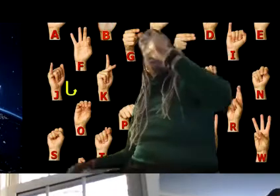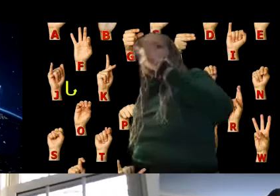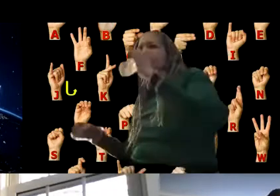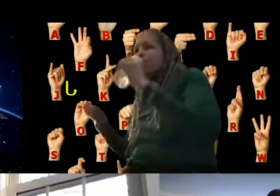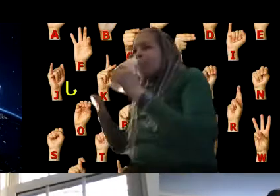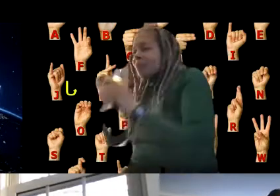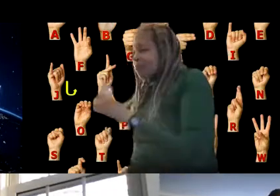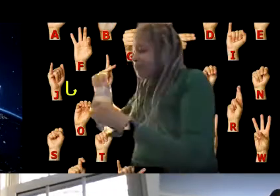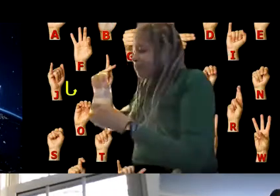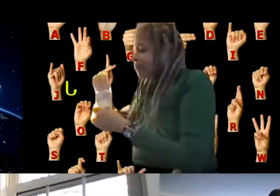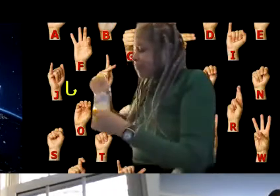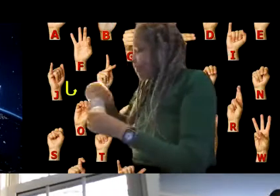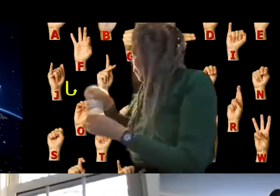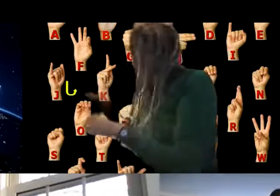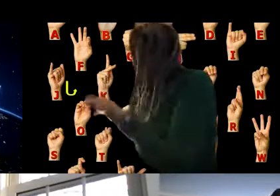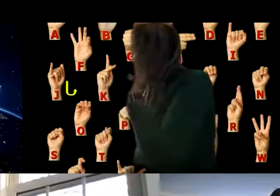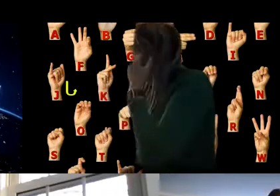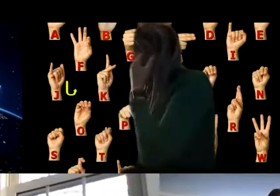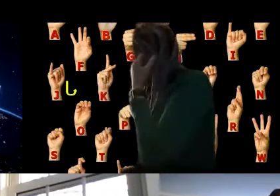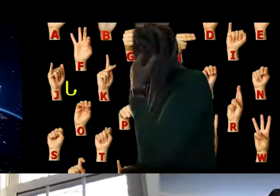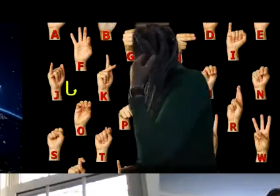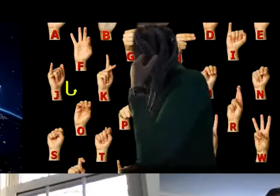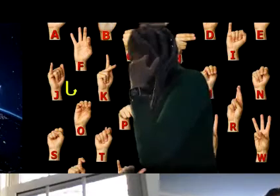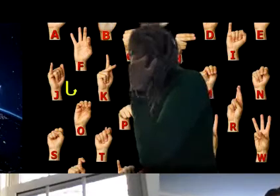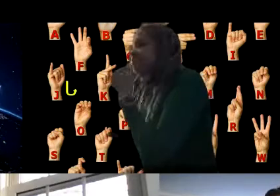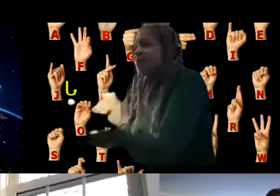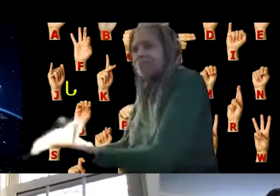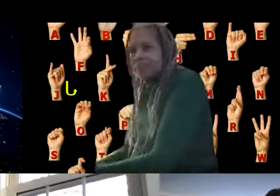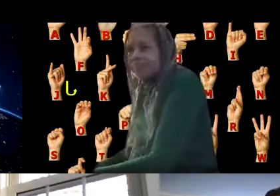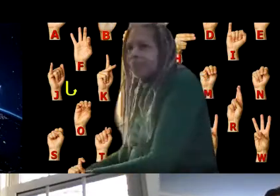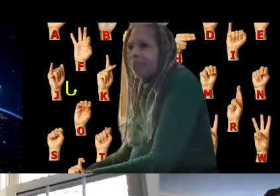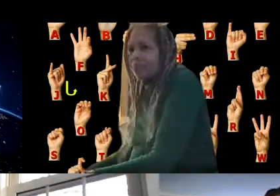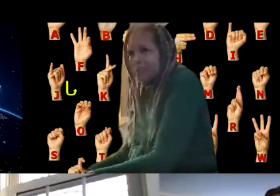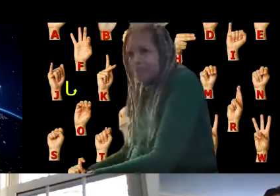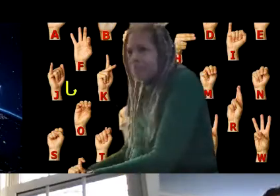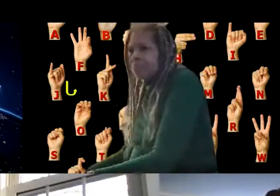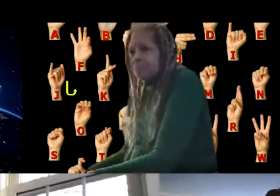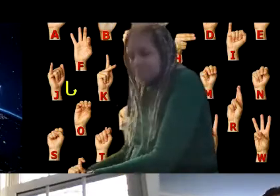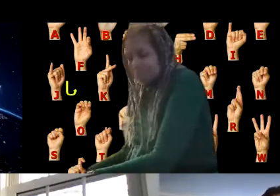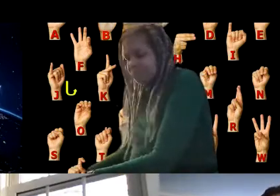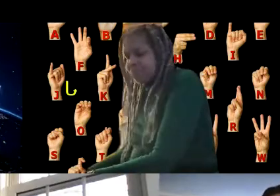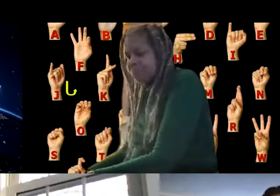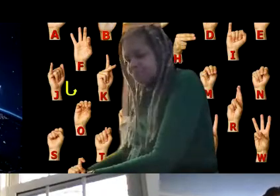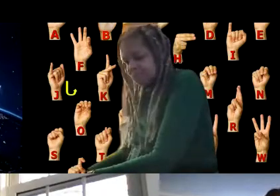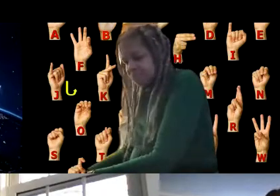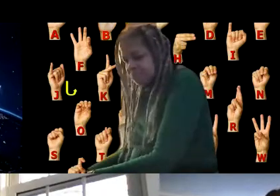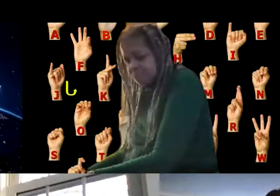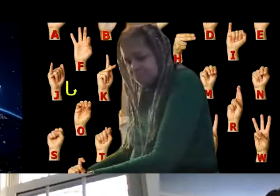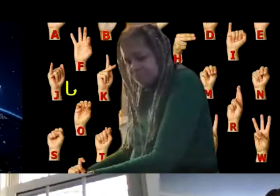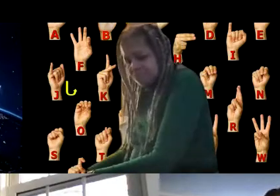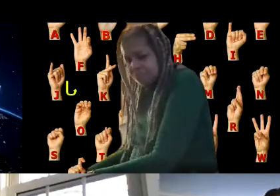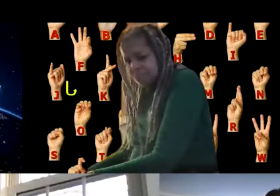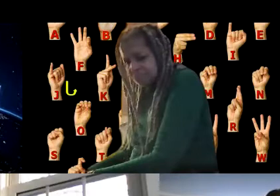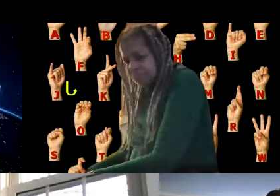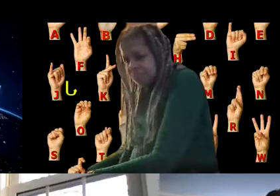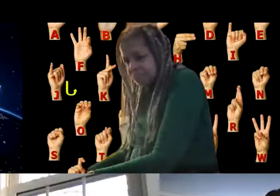terms of data about them, their movements, their locations, their contacts, who they associate with, all